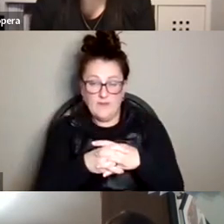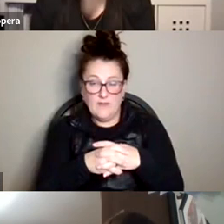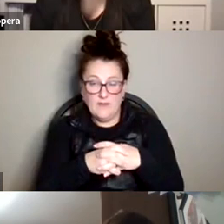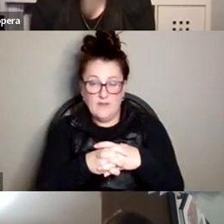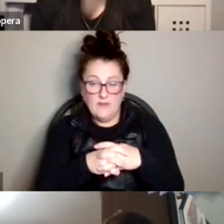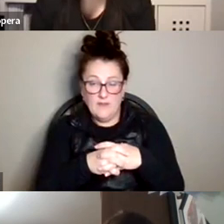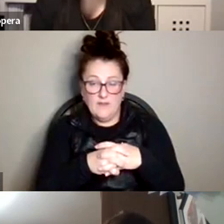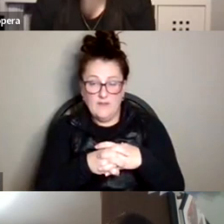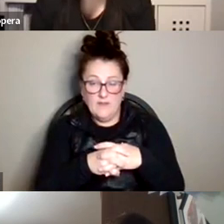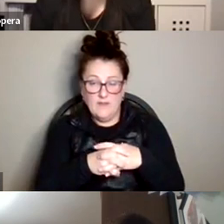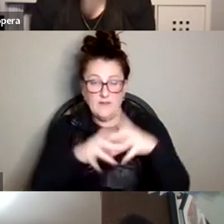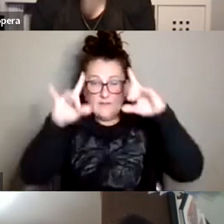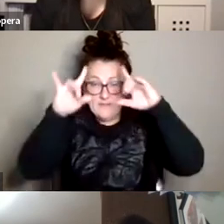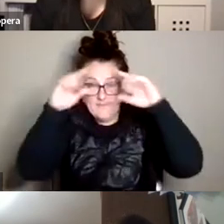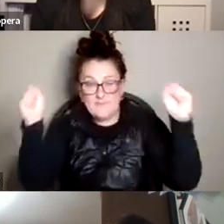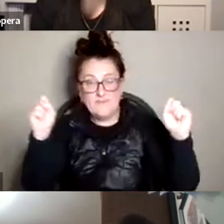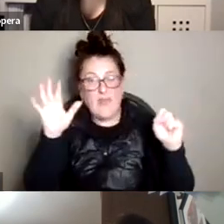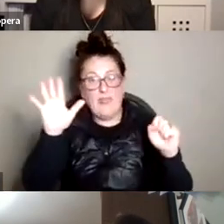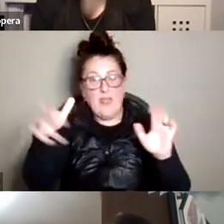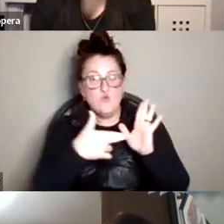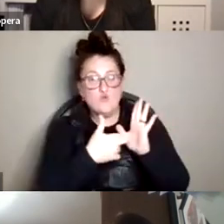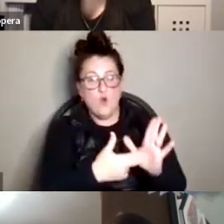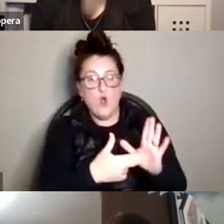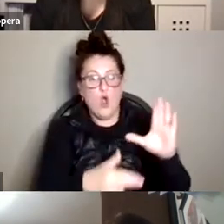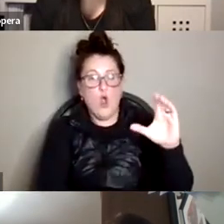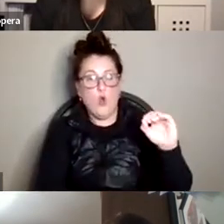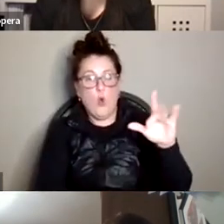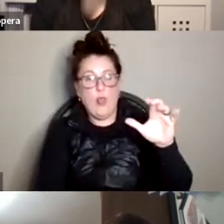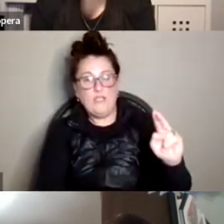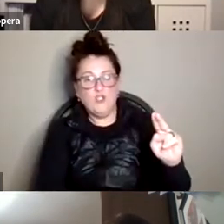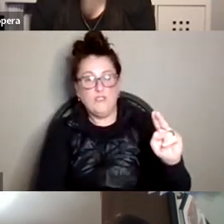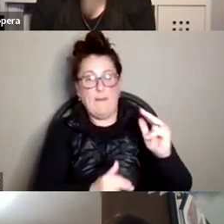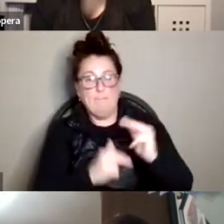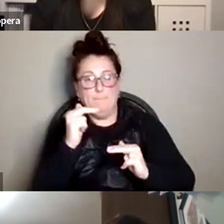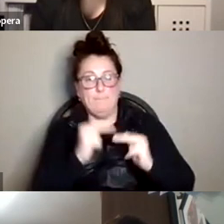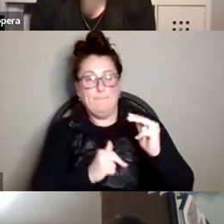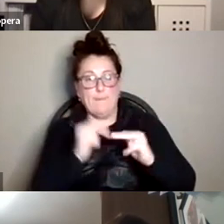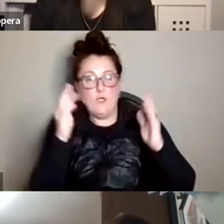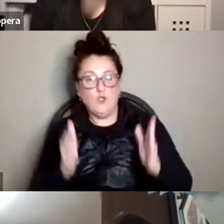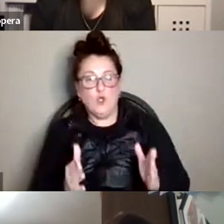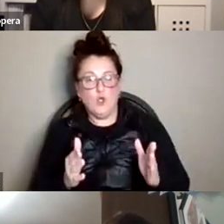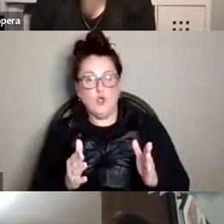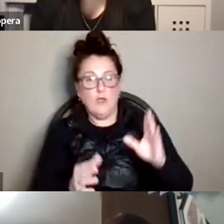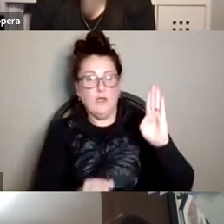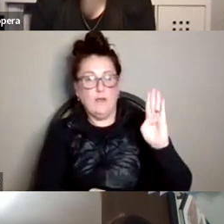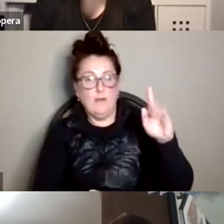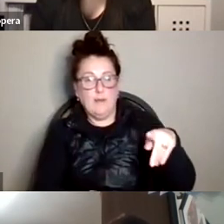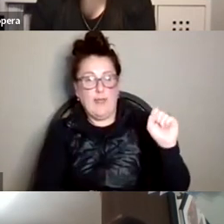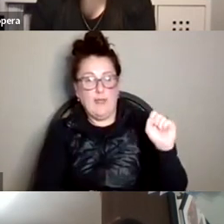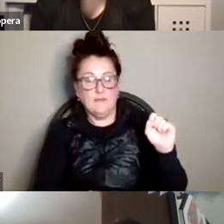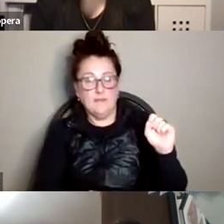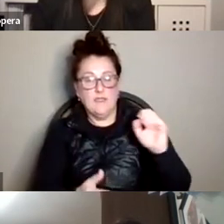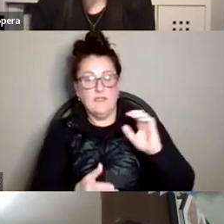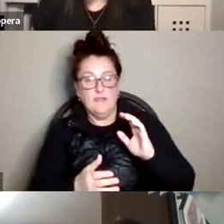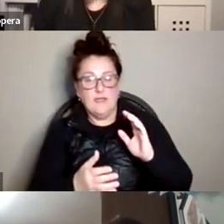views his or her role or their role as a coalition builder. And by that, I mean a coalition builder within BPS to